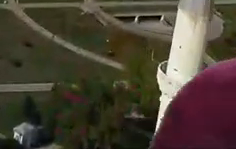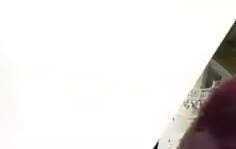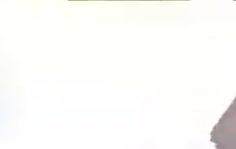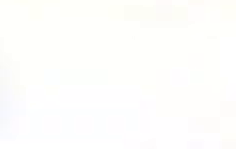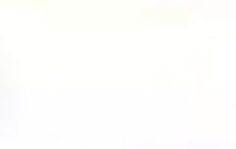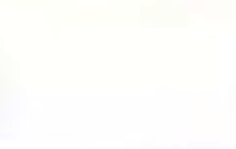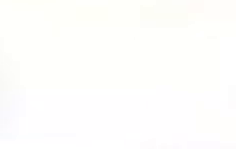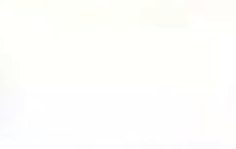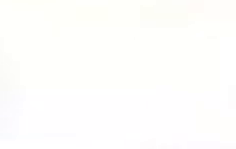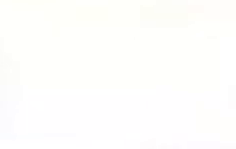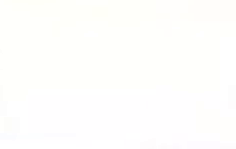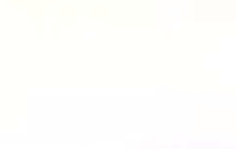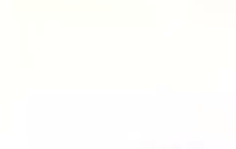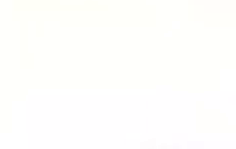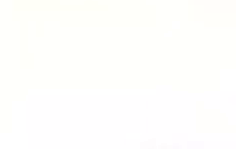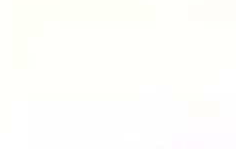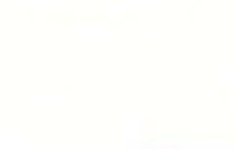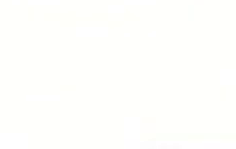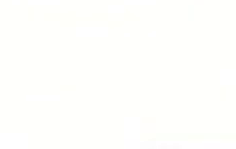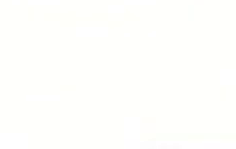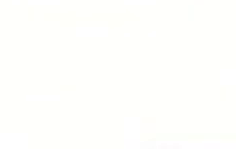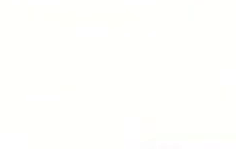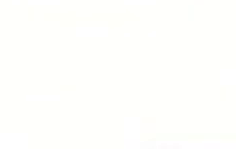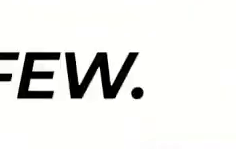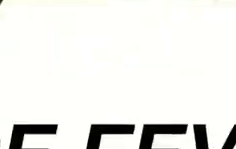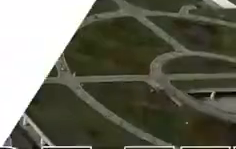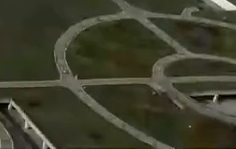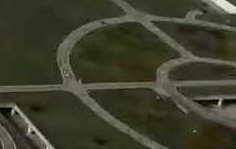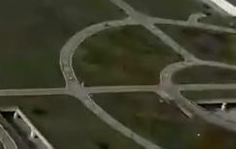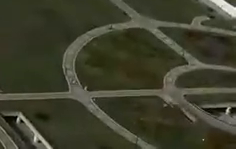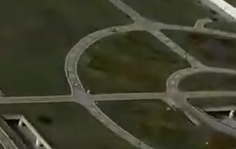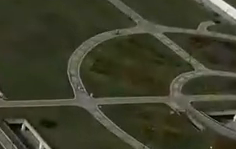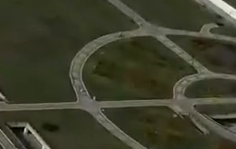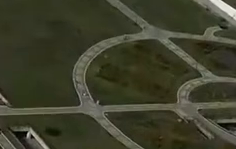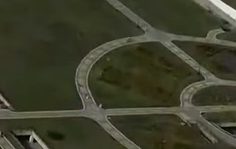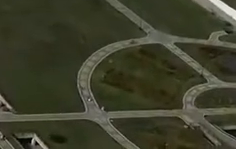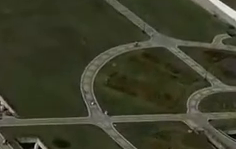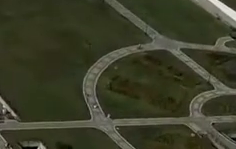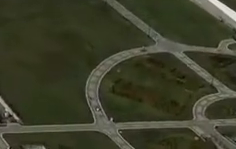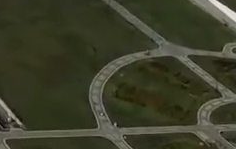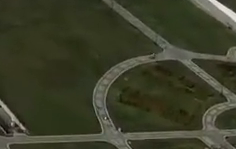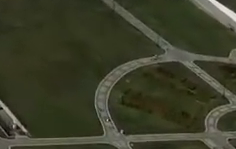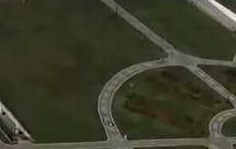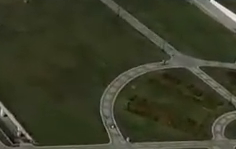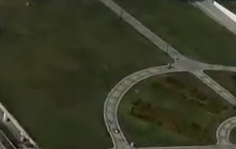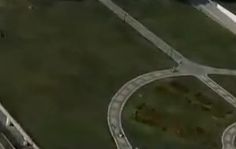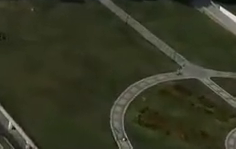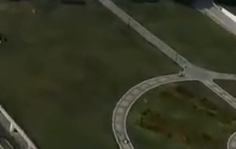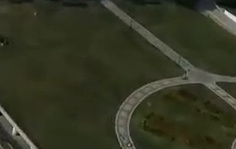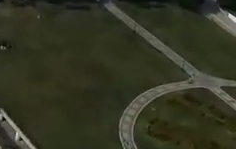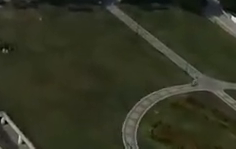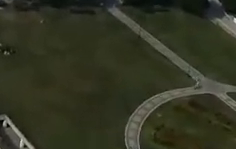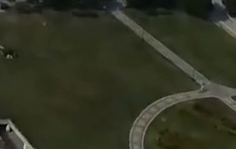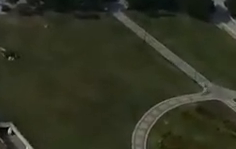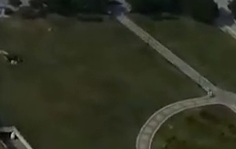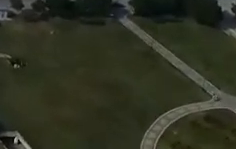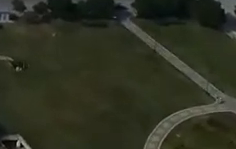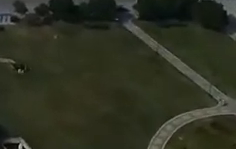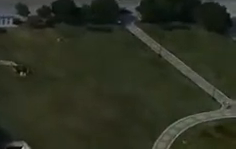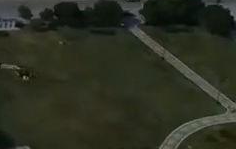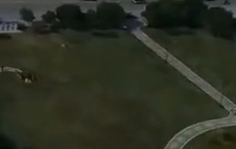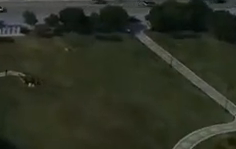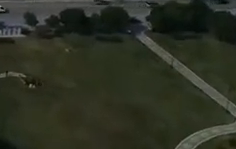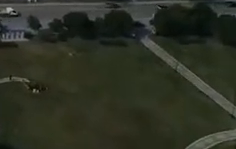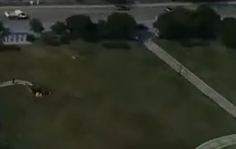The harvest truly is great, but the laborers are few. Pray ye therefore the Lord of the harvest that he would send forth